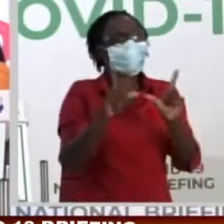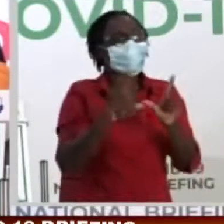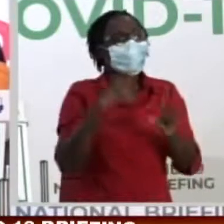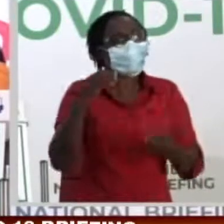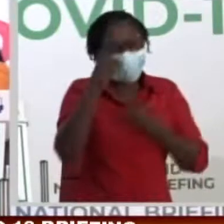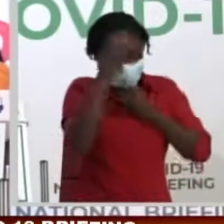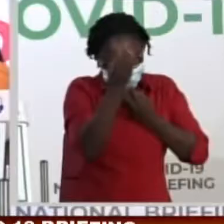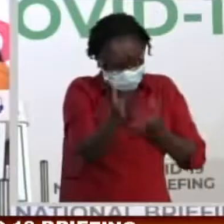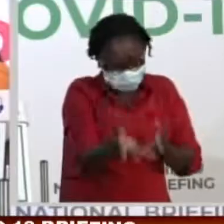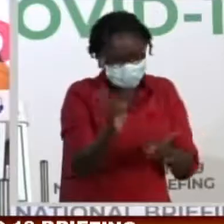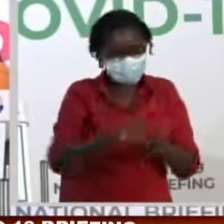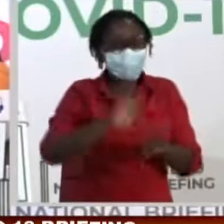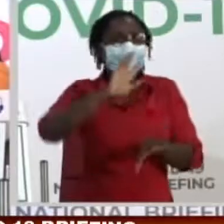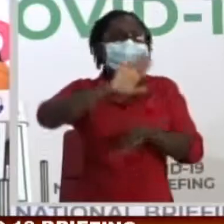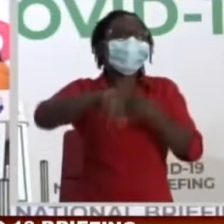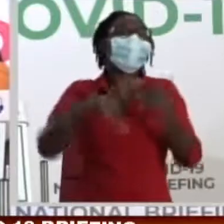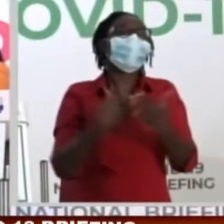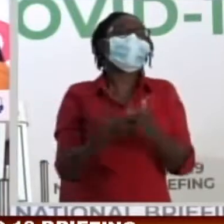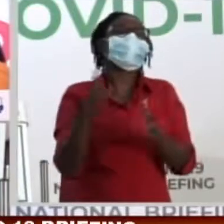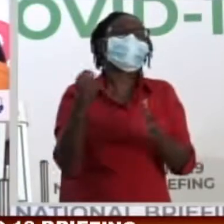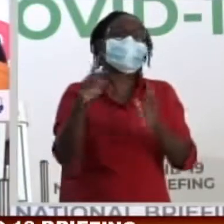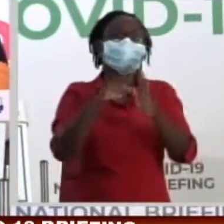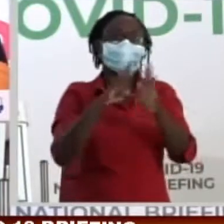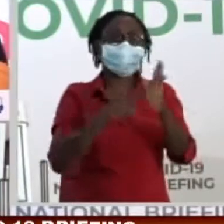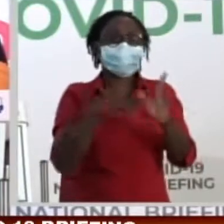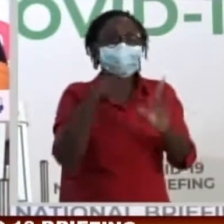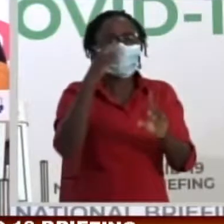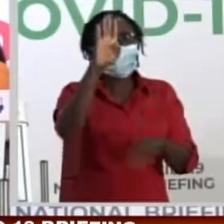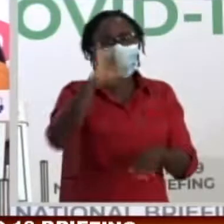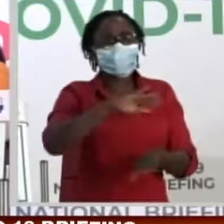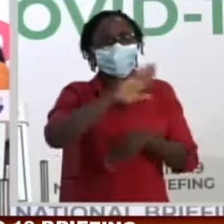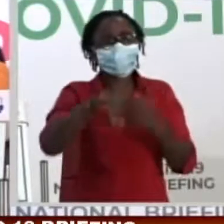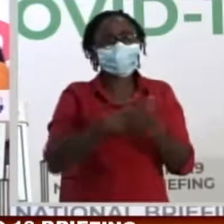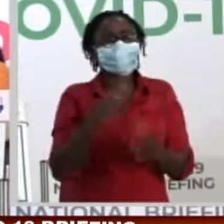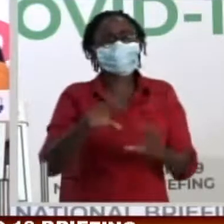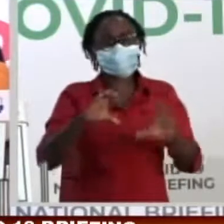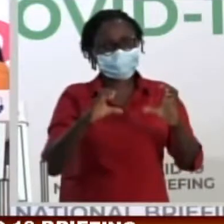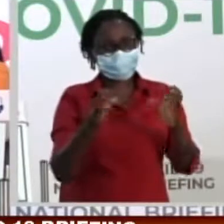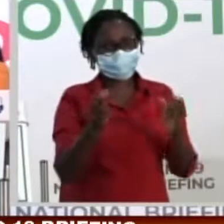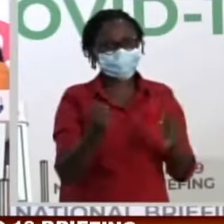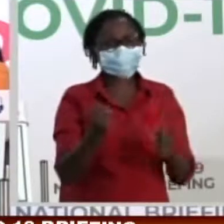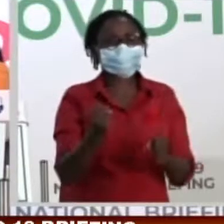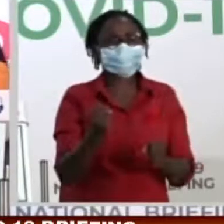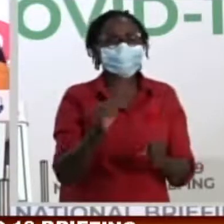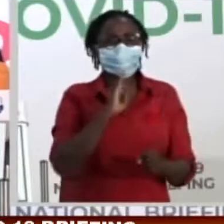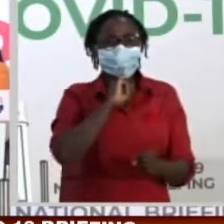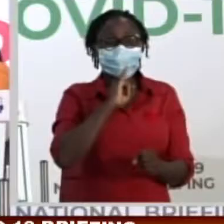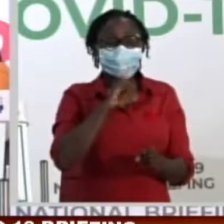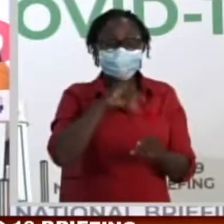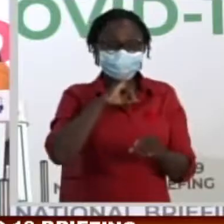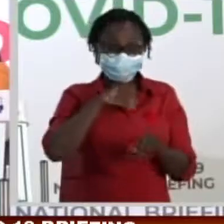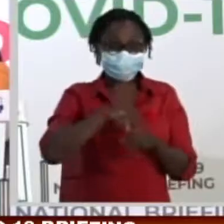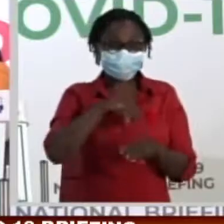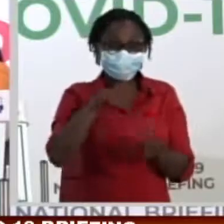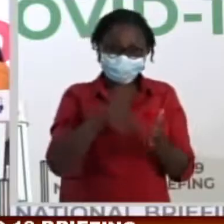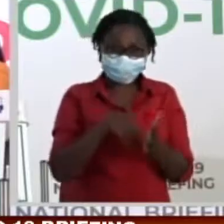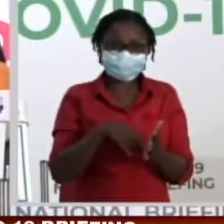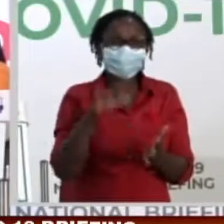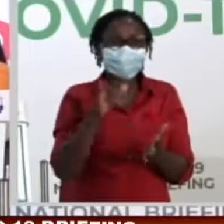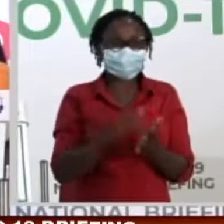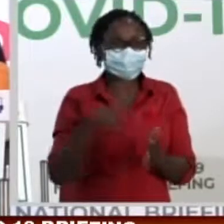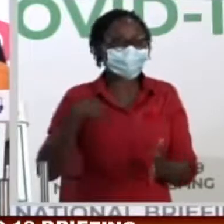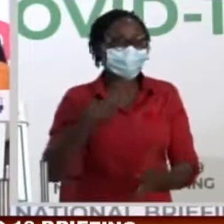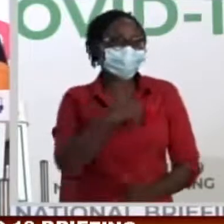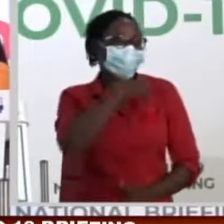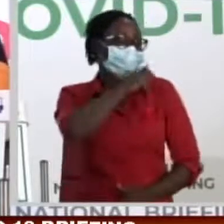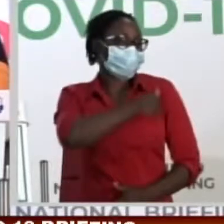the reopening of exit classes. It is in this light that we appreciate